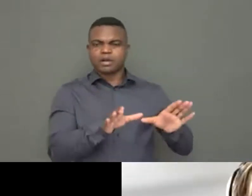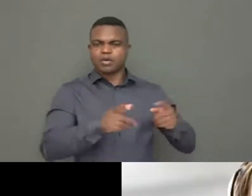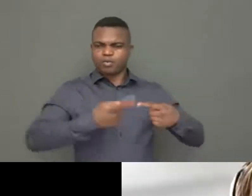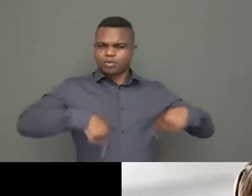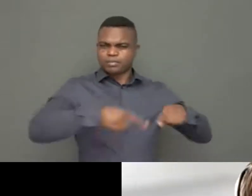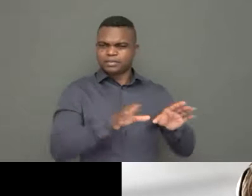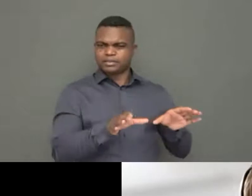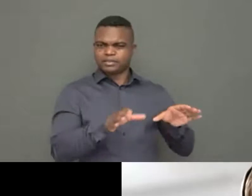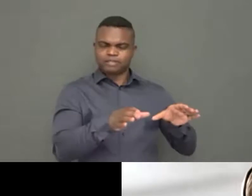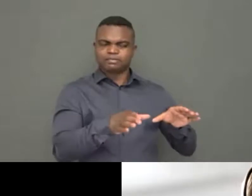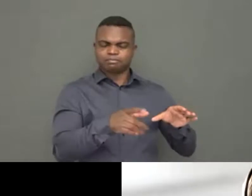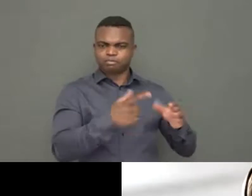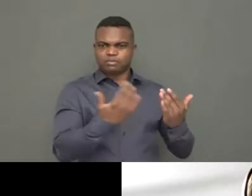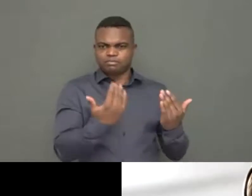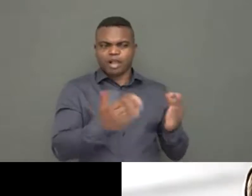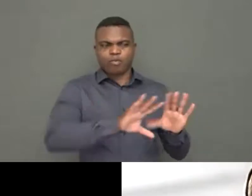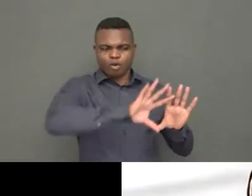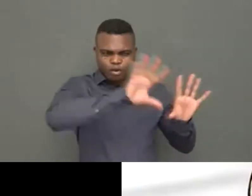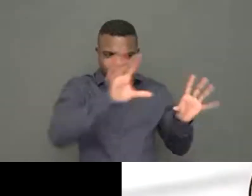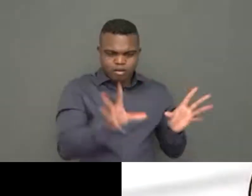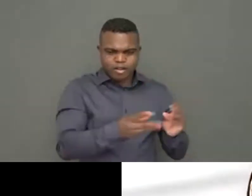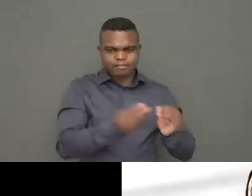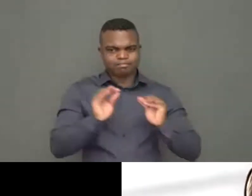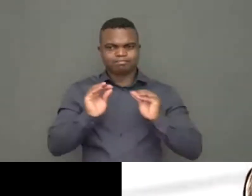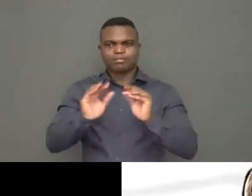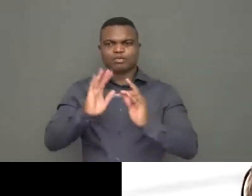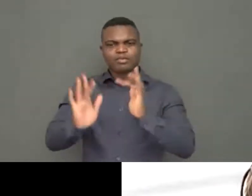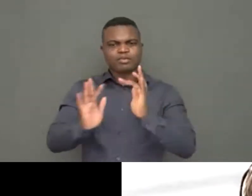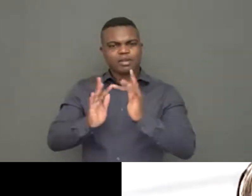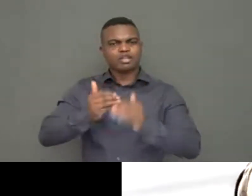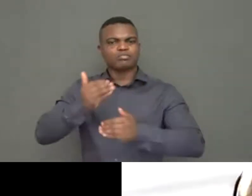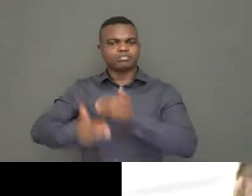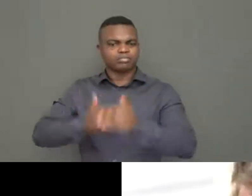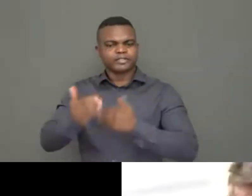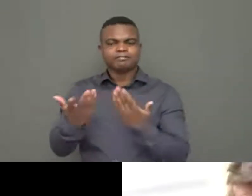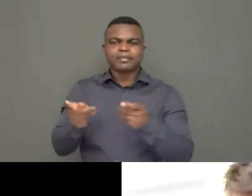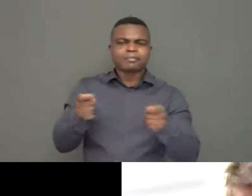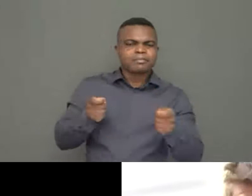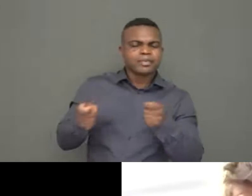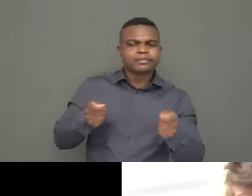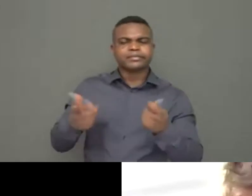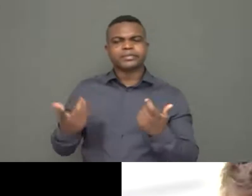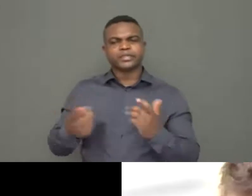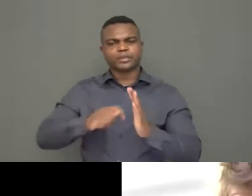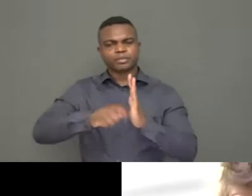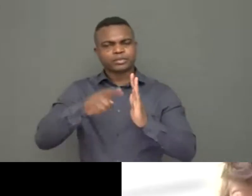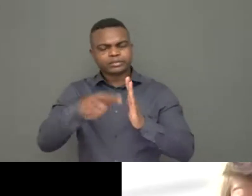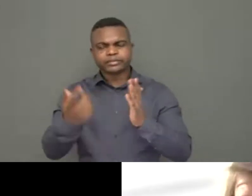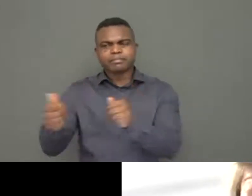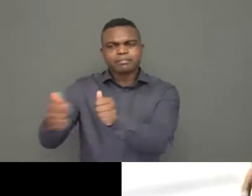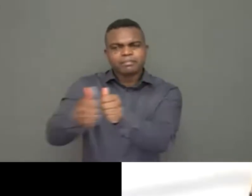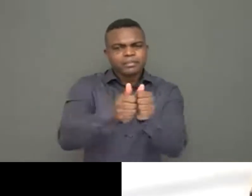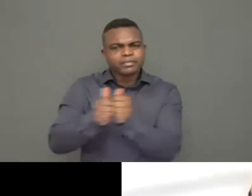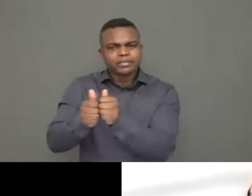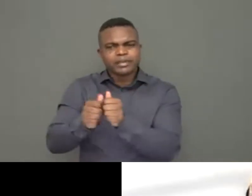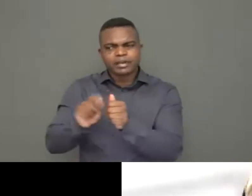efficiently organized. So this we really appreciated. And in that sense, I think that from our point of view, even